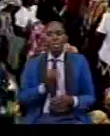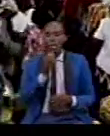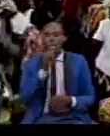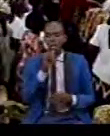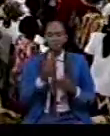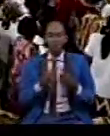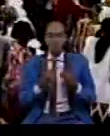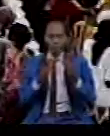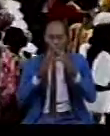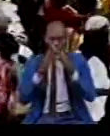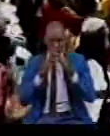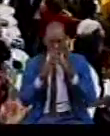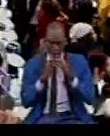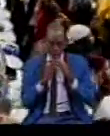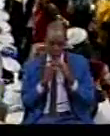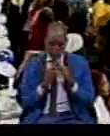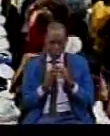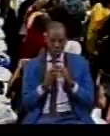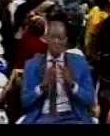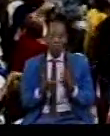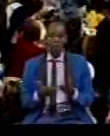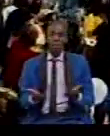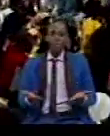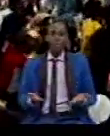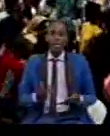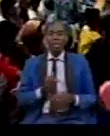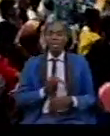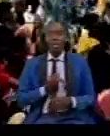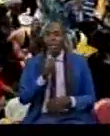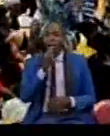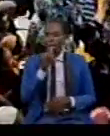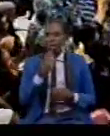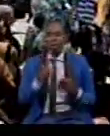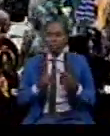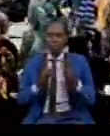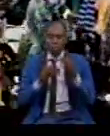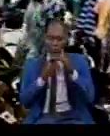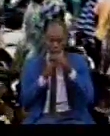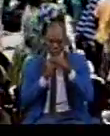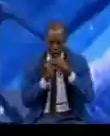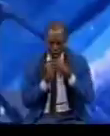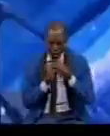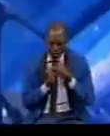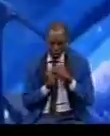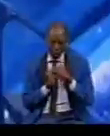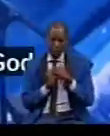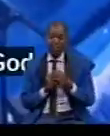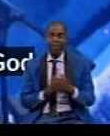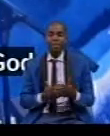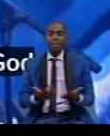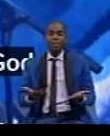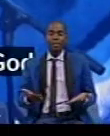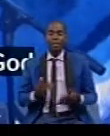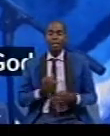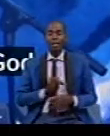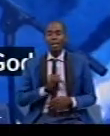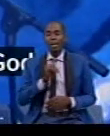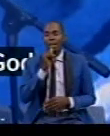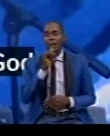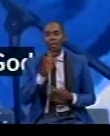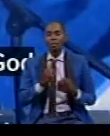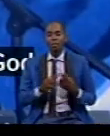reigning redeemer. That means the redeemer who reigns. He reigns